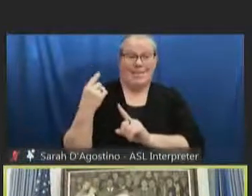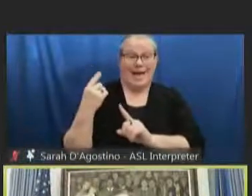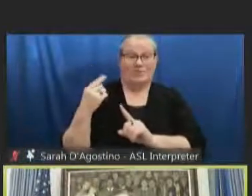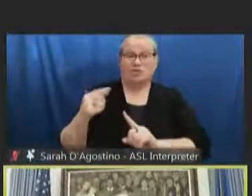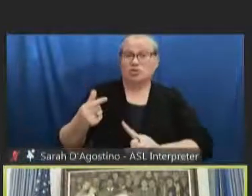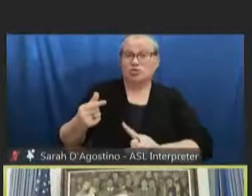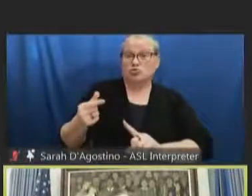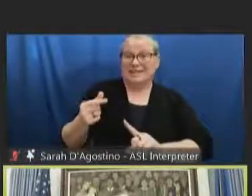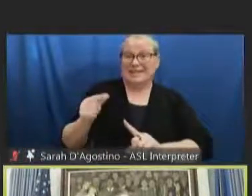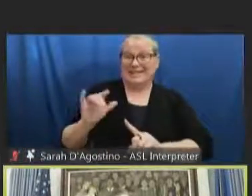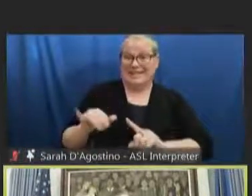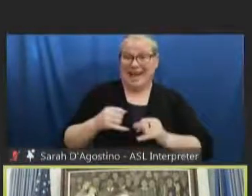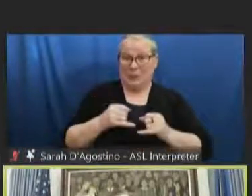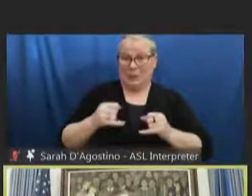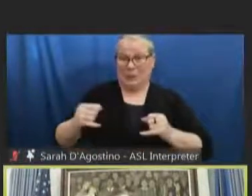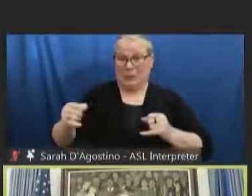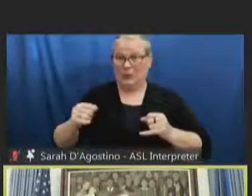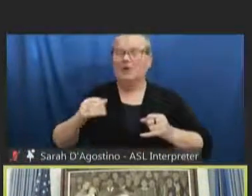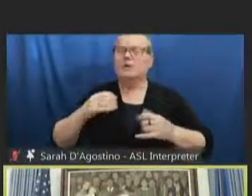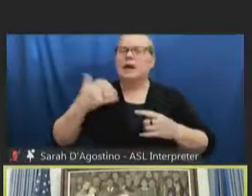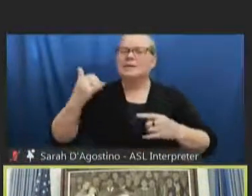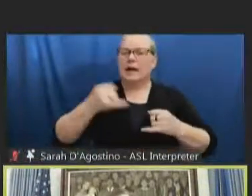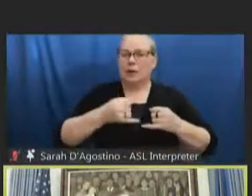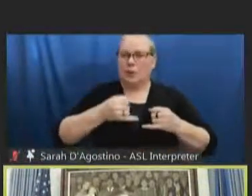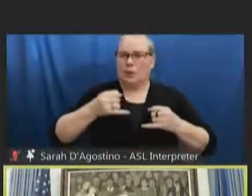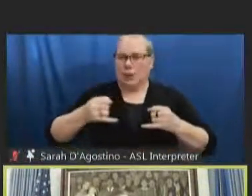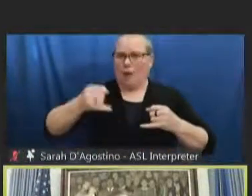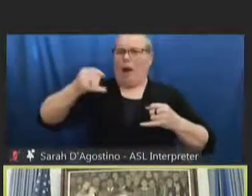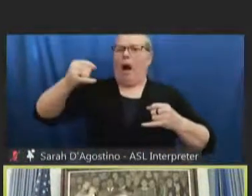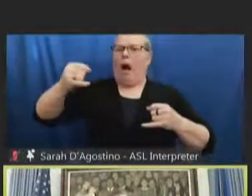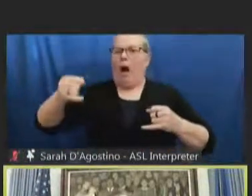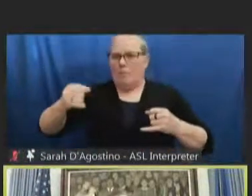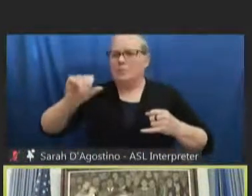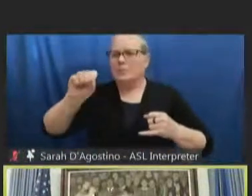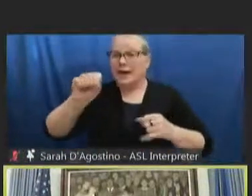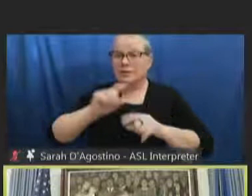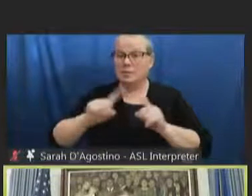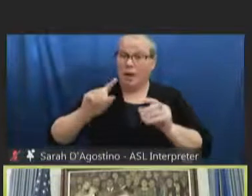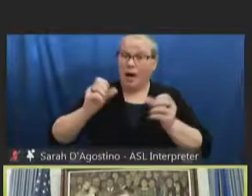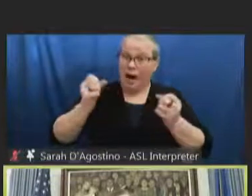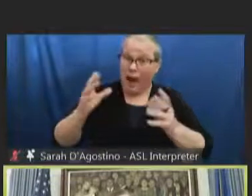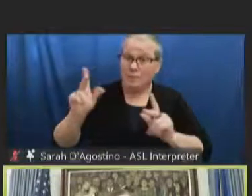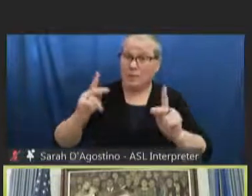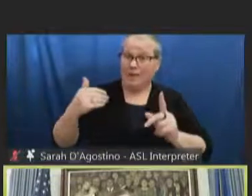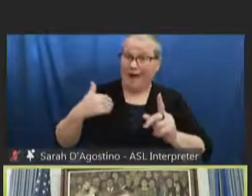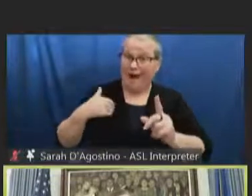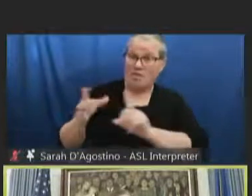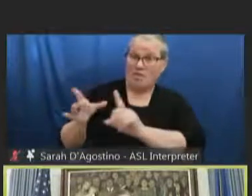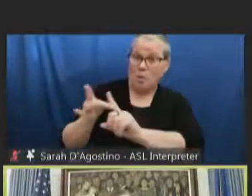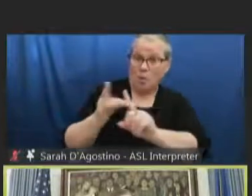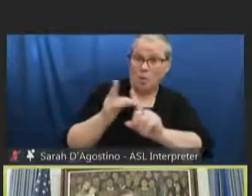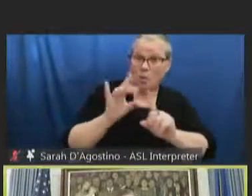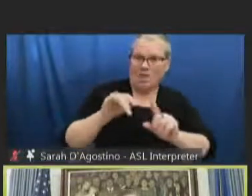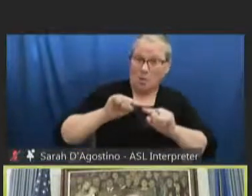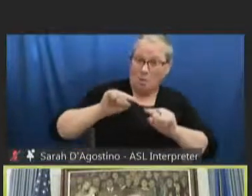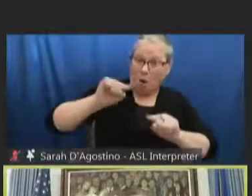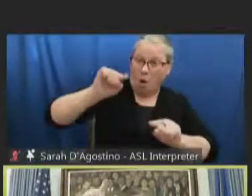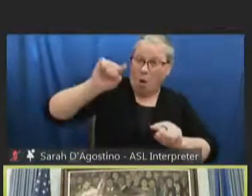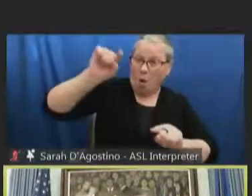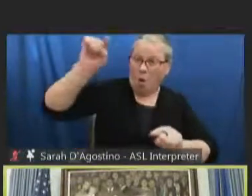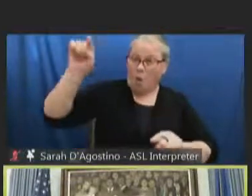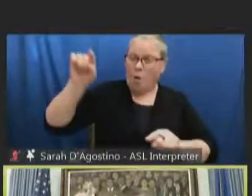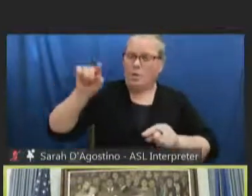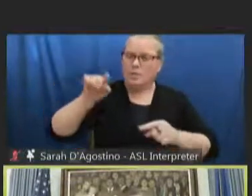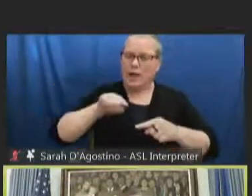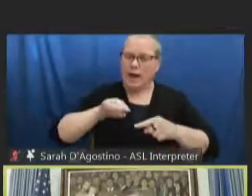but down dramatically compared to where cases are in ICU, even more so in green. That